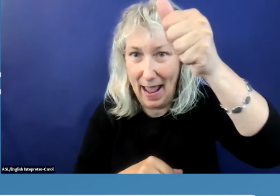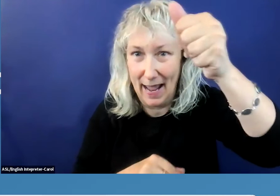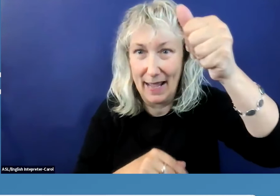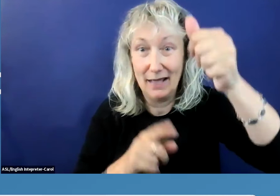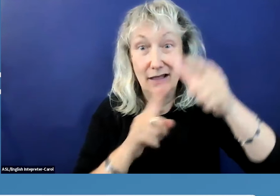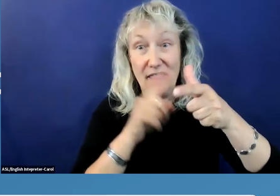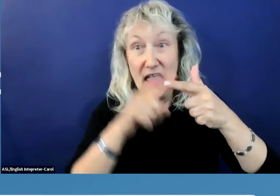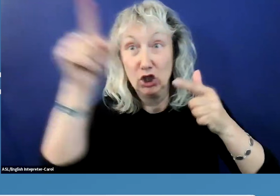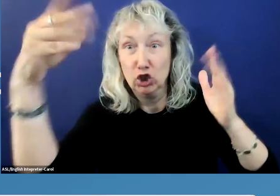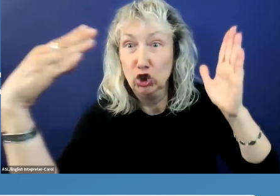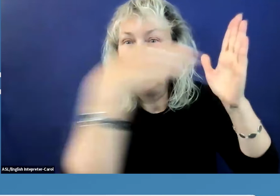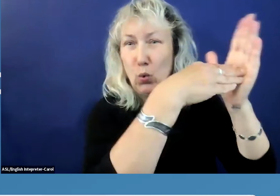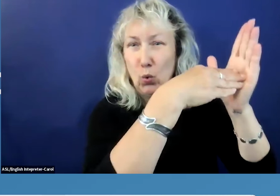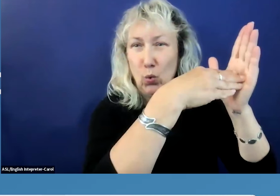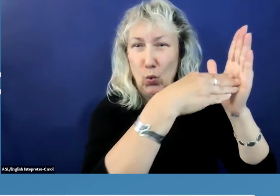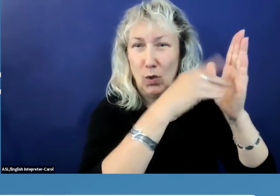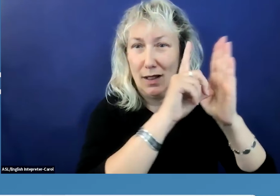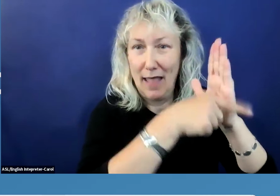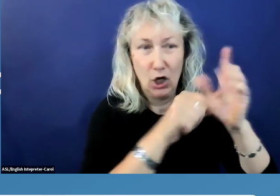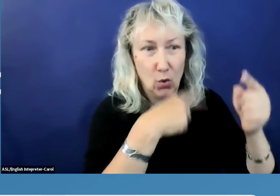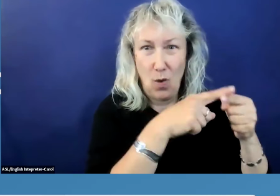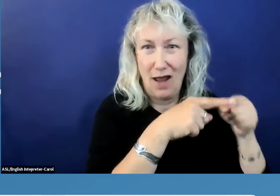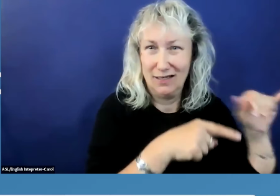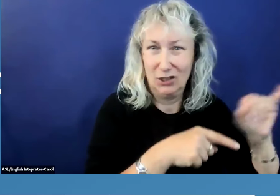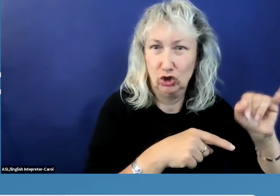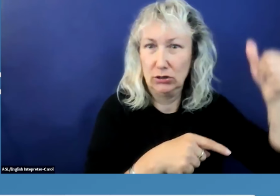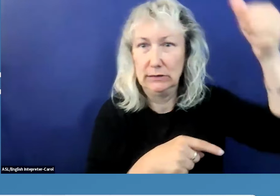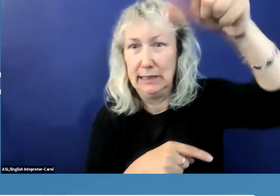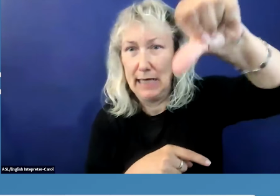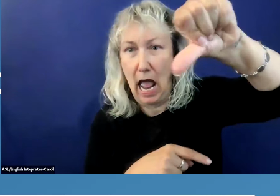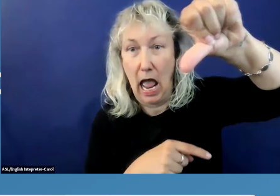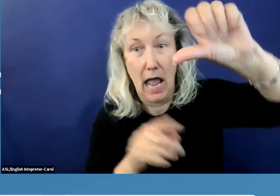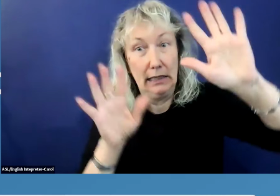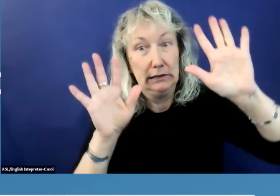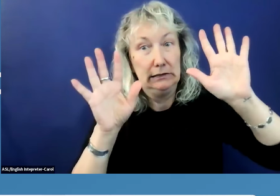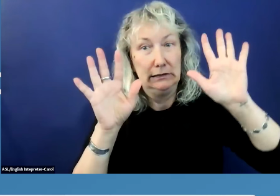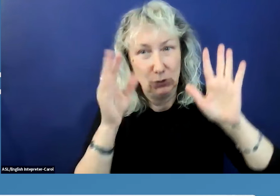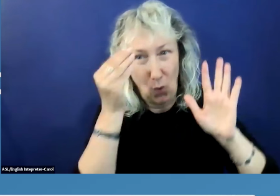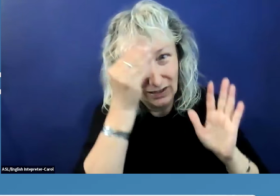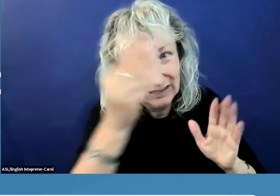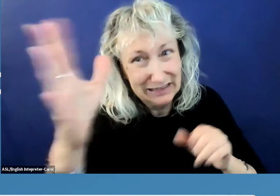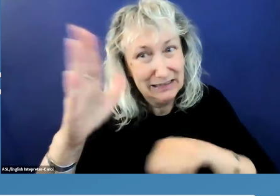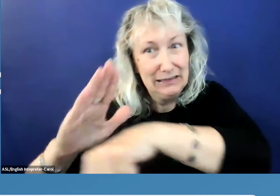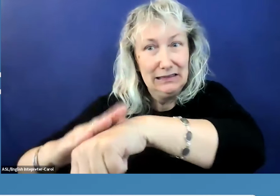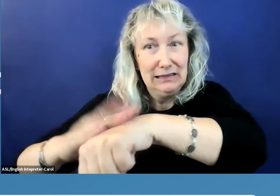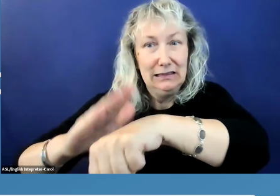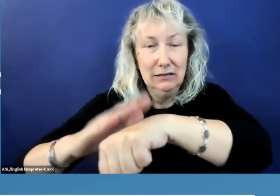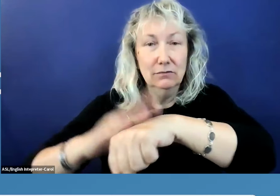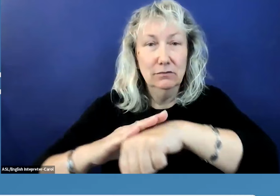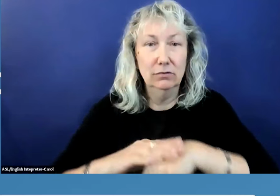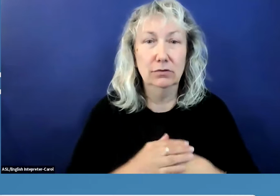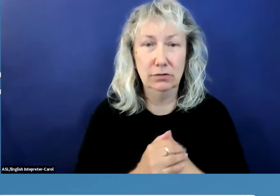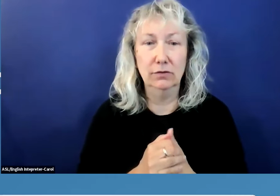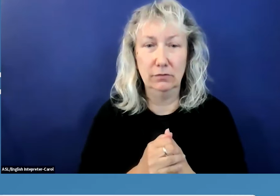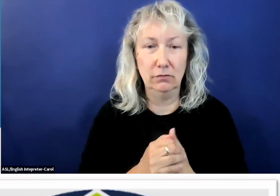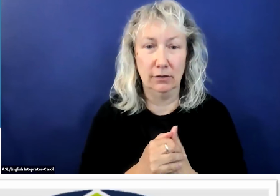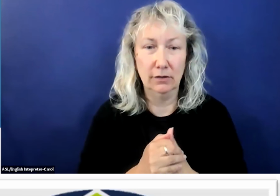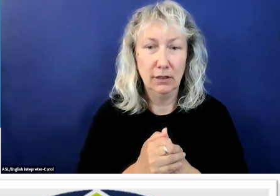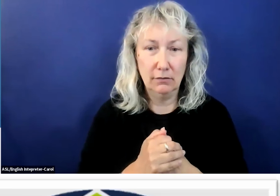the insurer when it denies the claim. So a few important things to consider. All right, next slide,